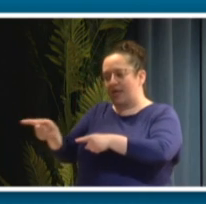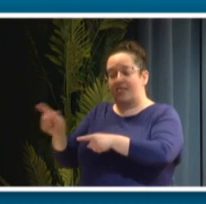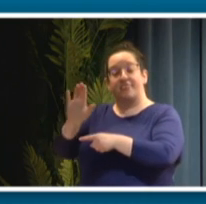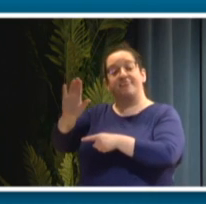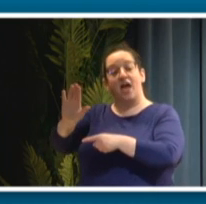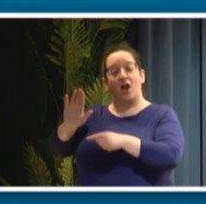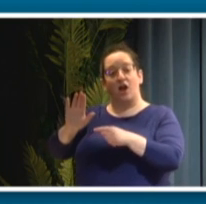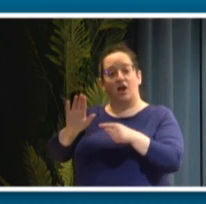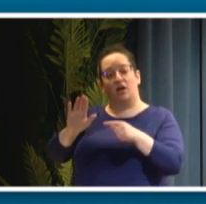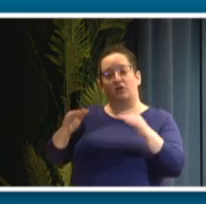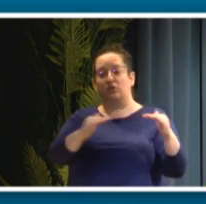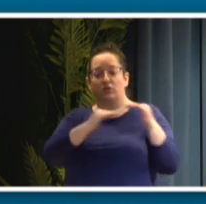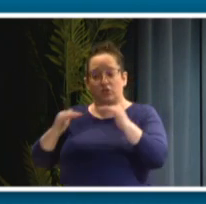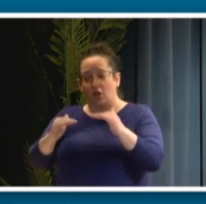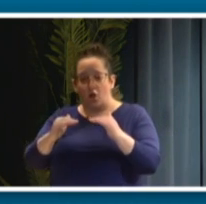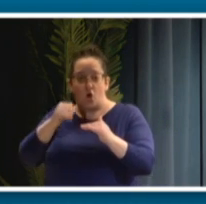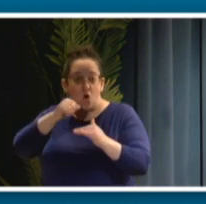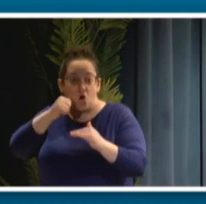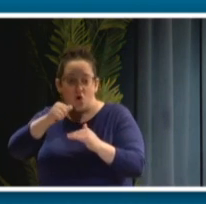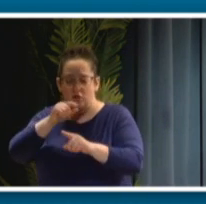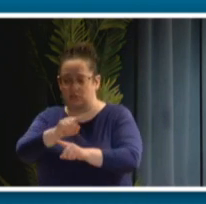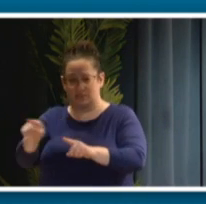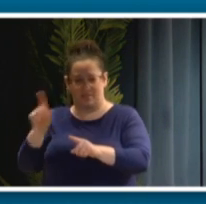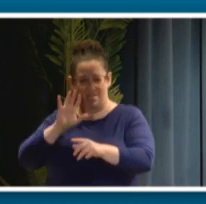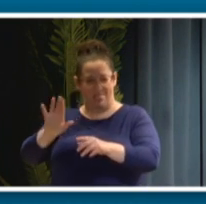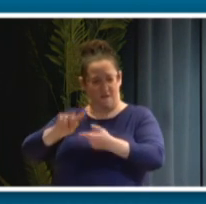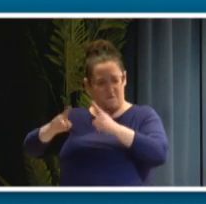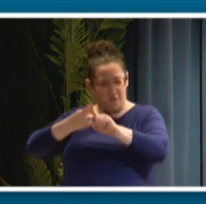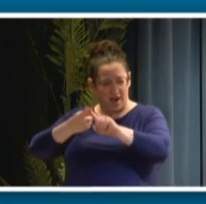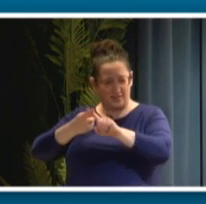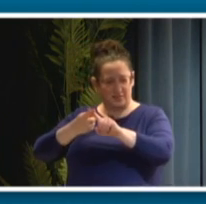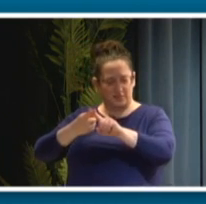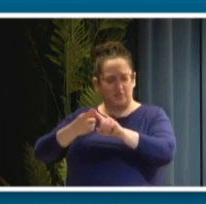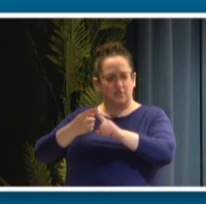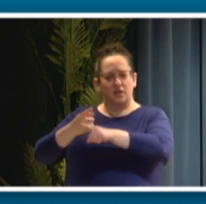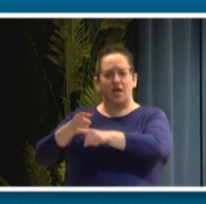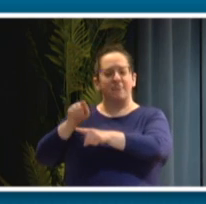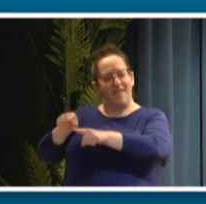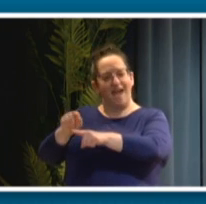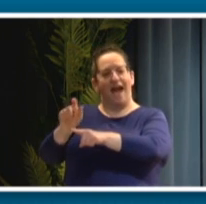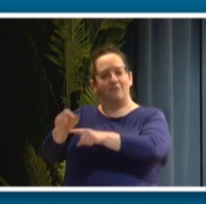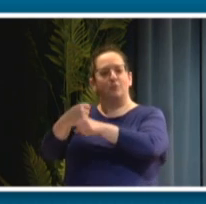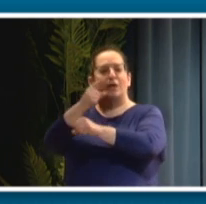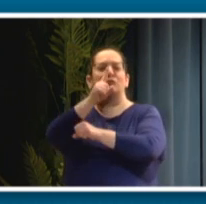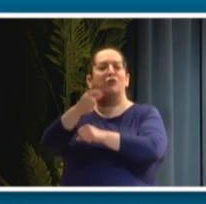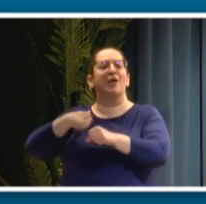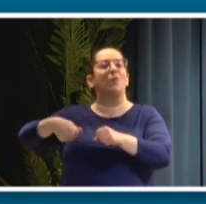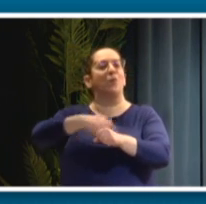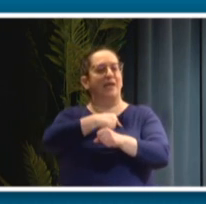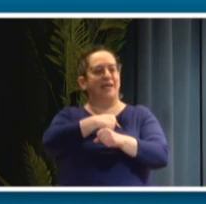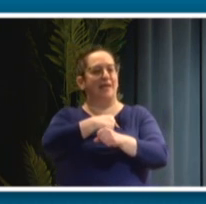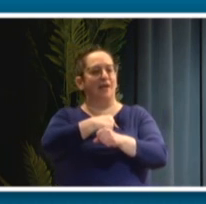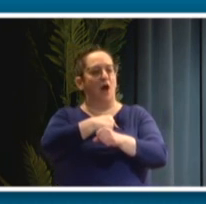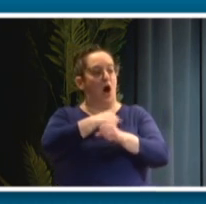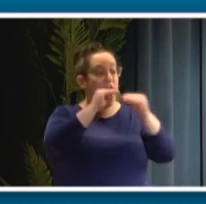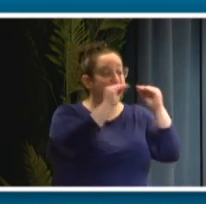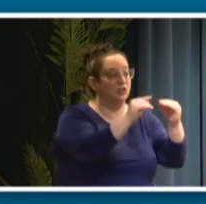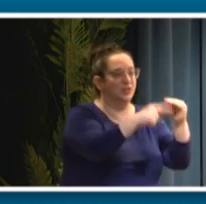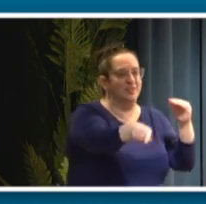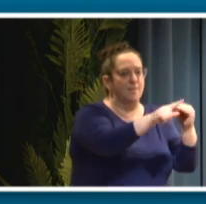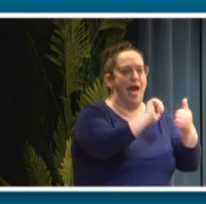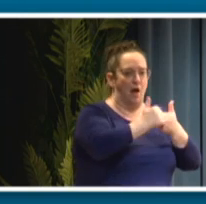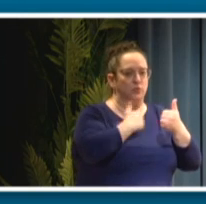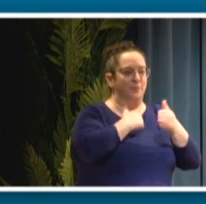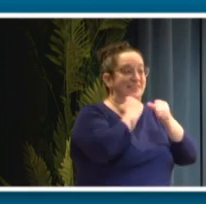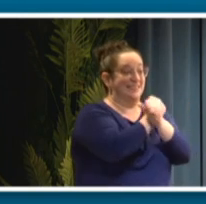after we've created a safe space from what we deem to be an opposing force, which is racism, that they also got to be safe from you. Are you willing to do the